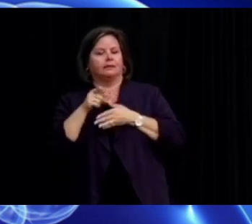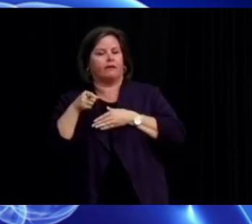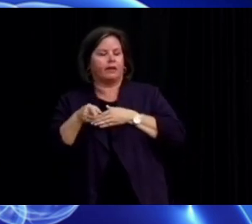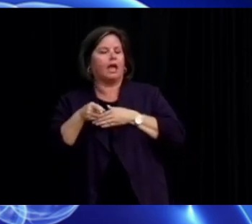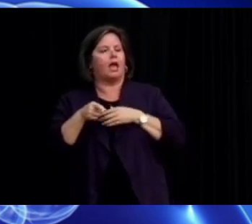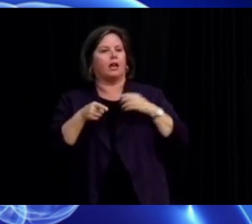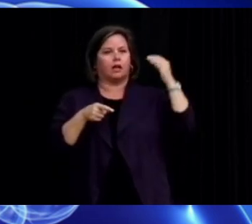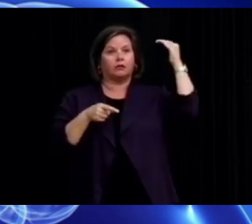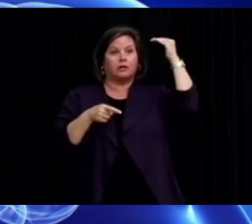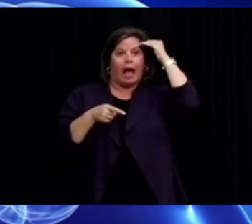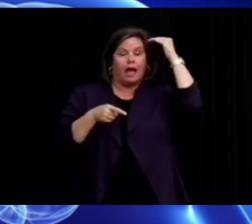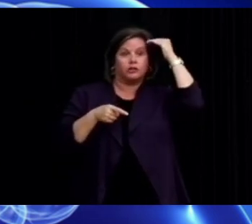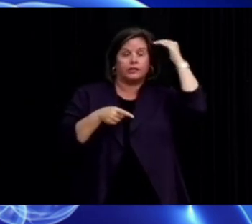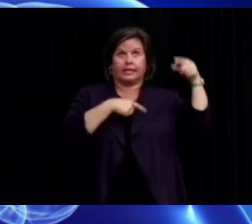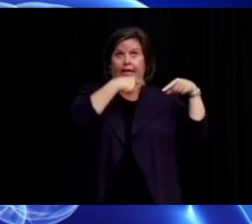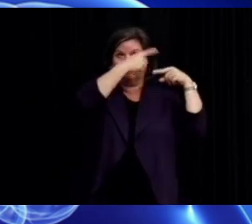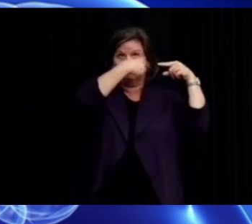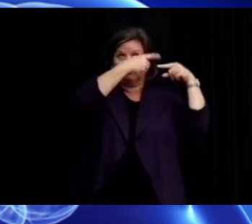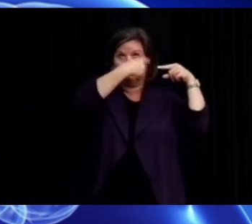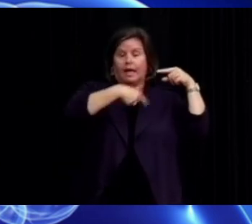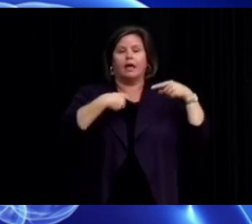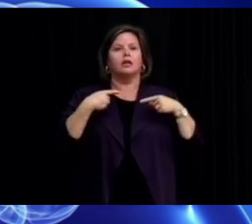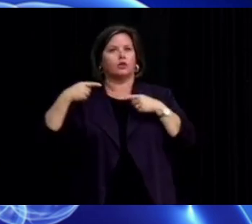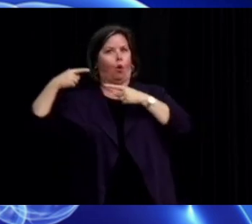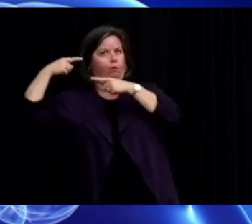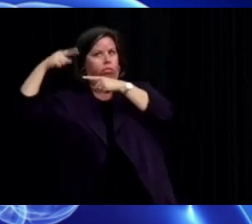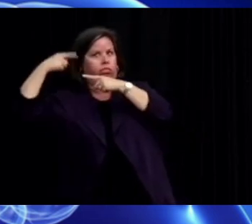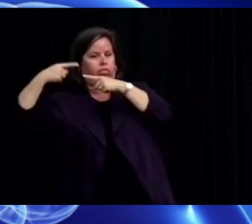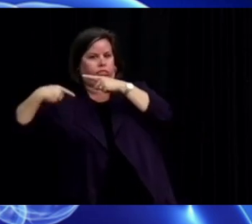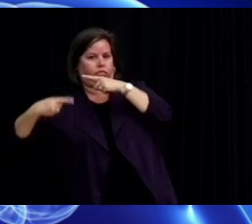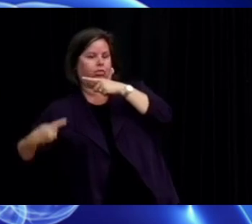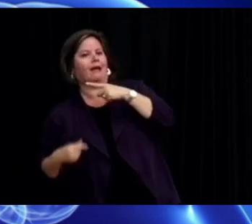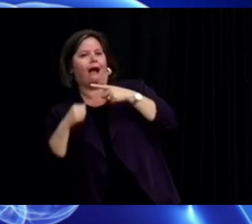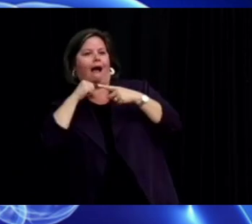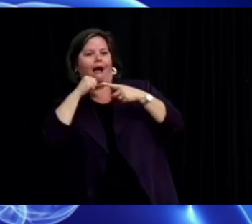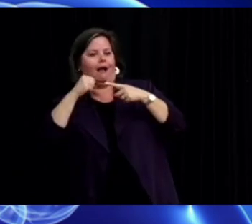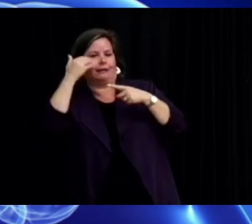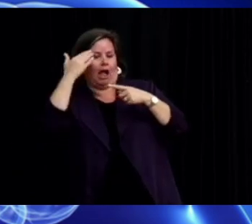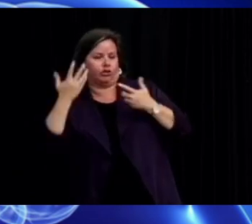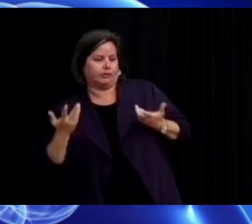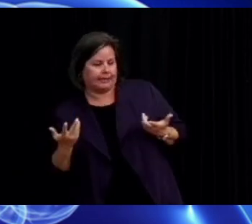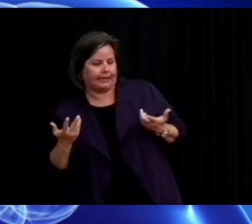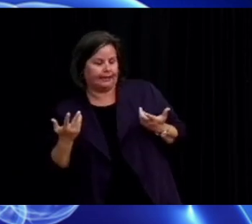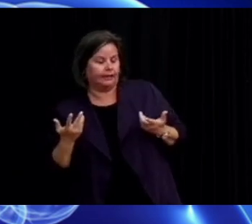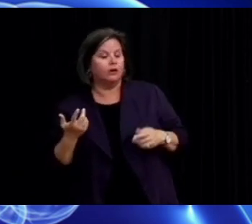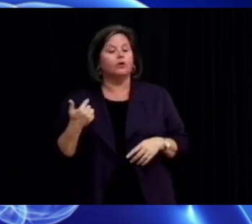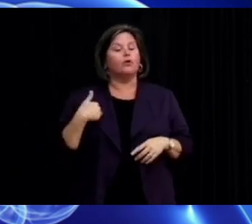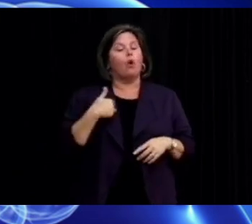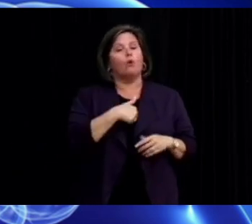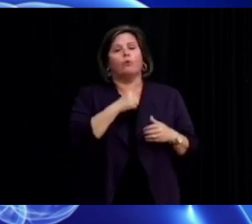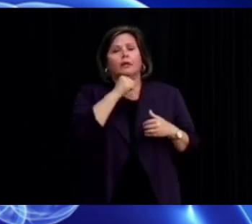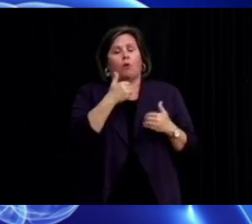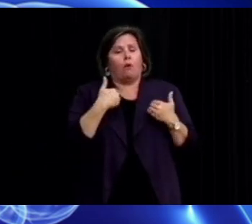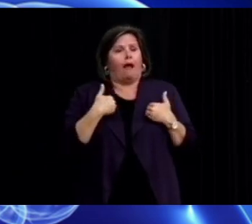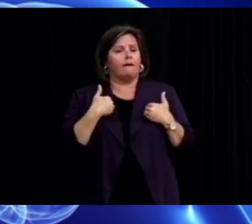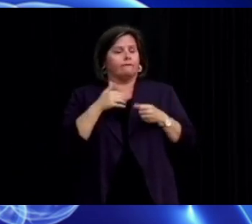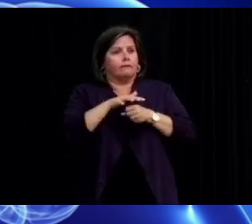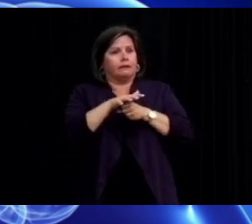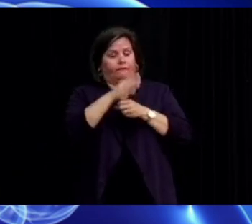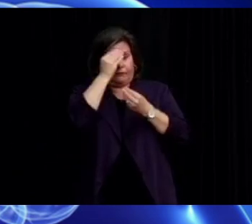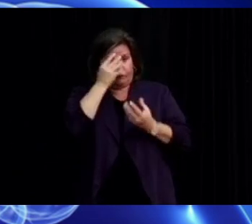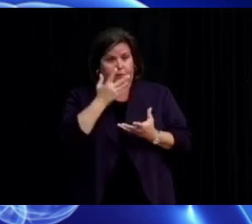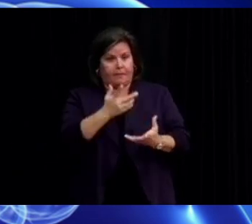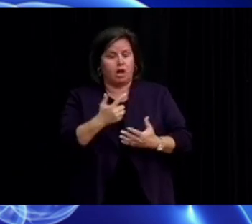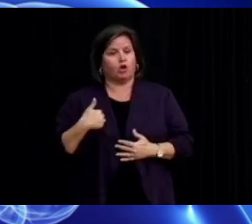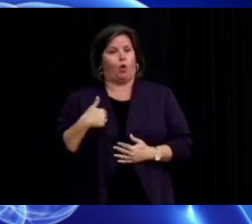consciously. And so when we don't have enough information, we can sometimes rely on